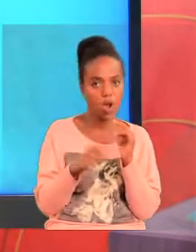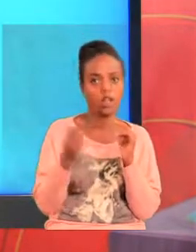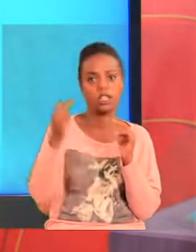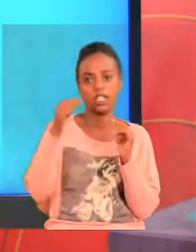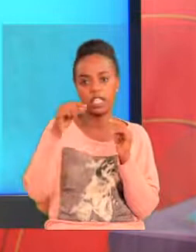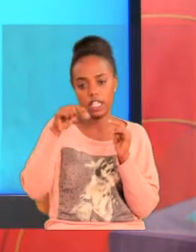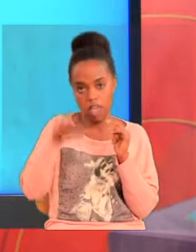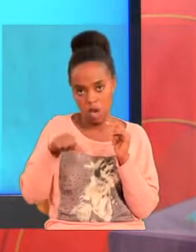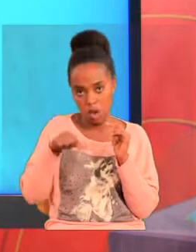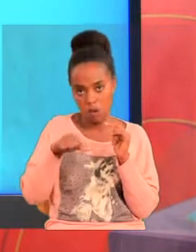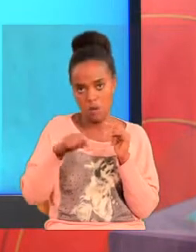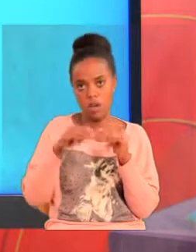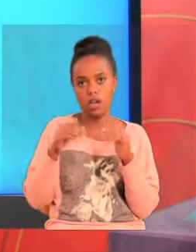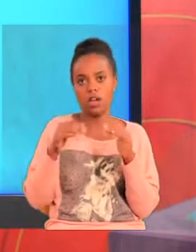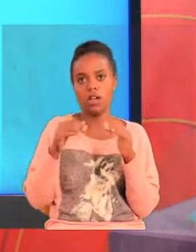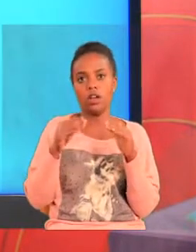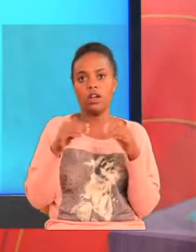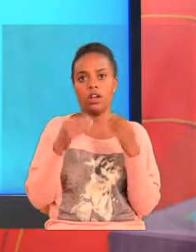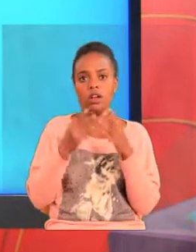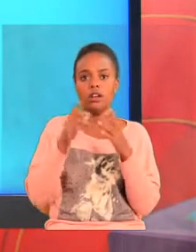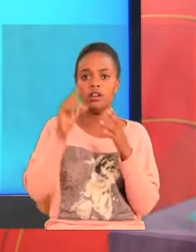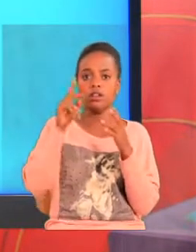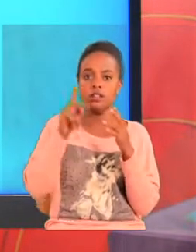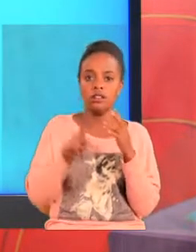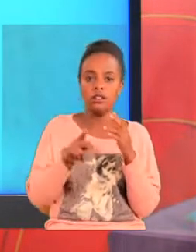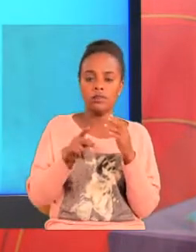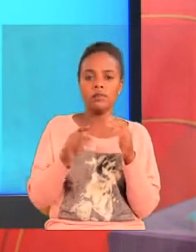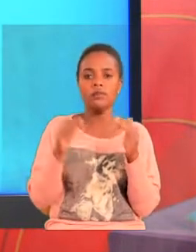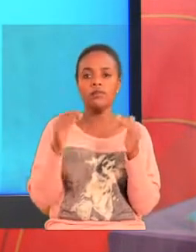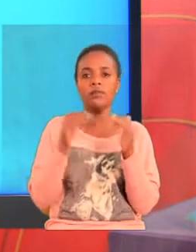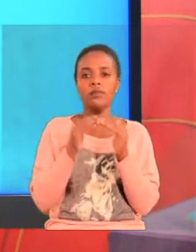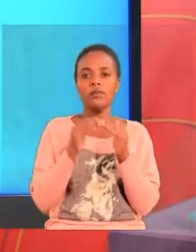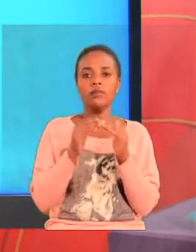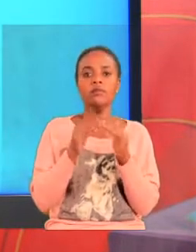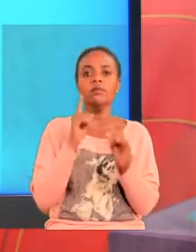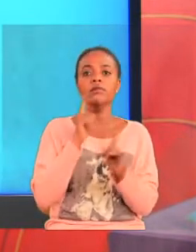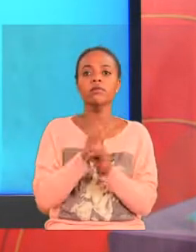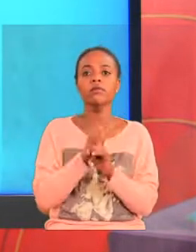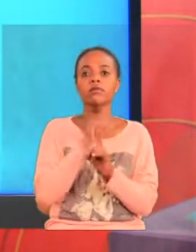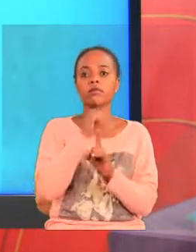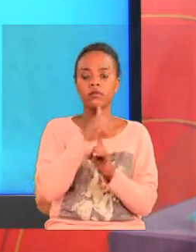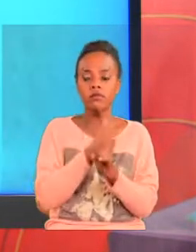Q gives you P. This is invalid.